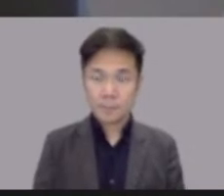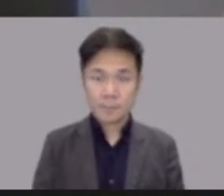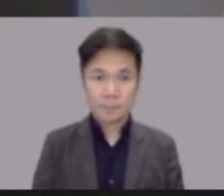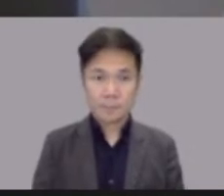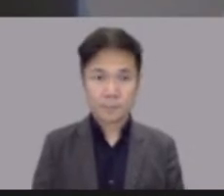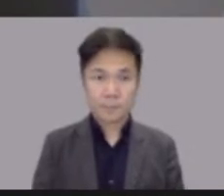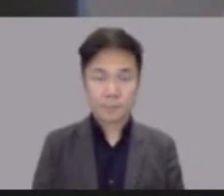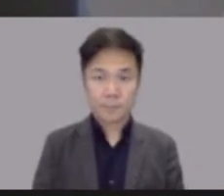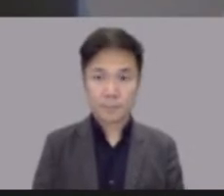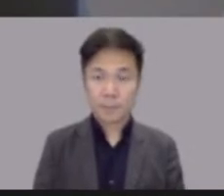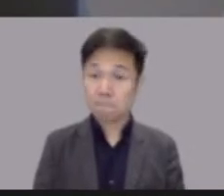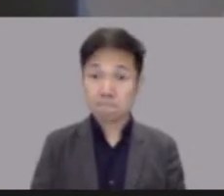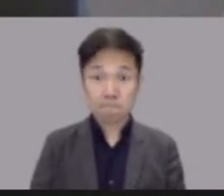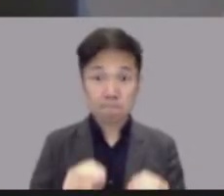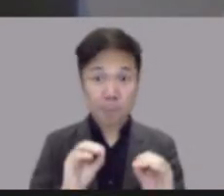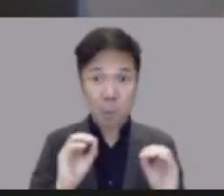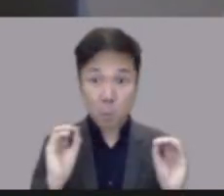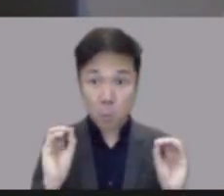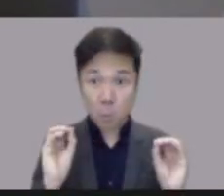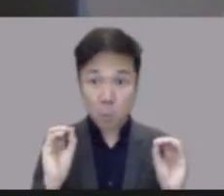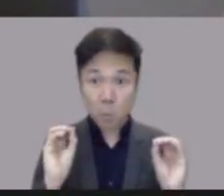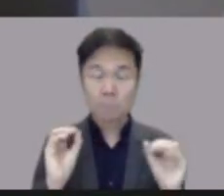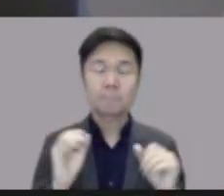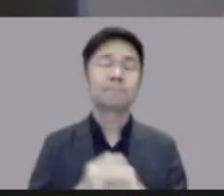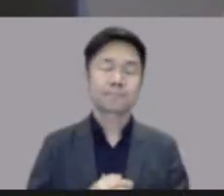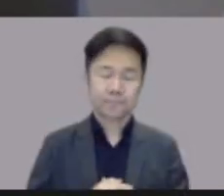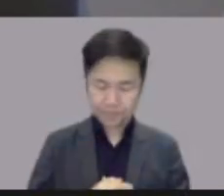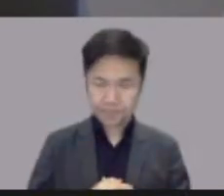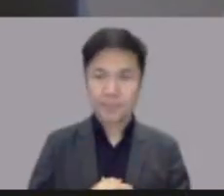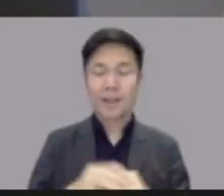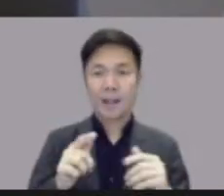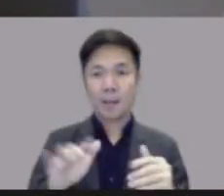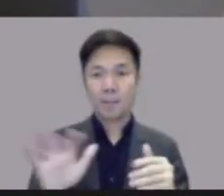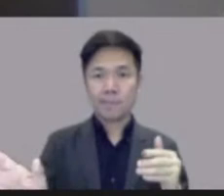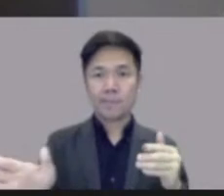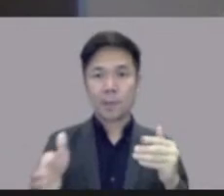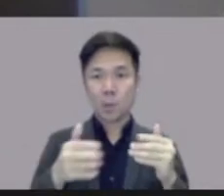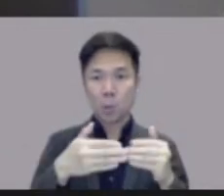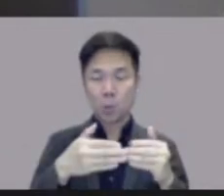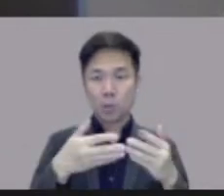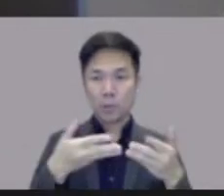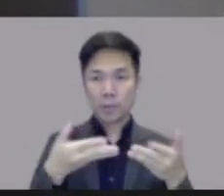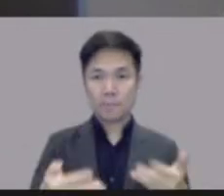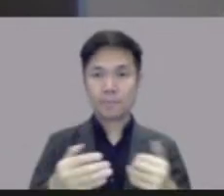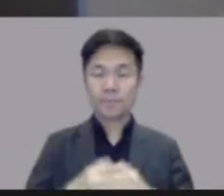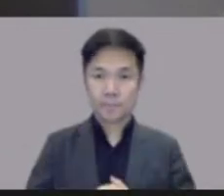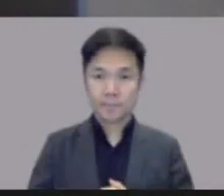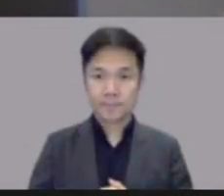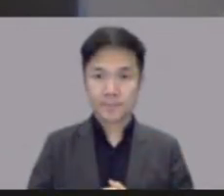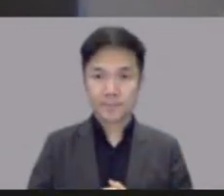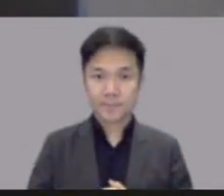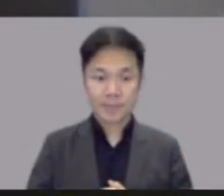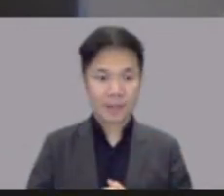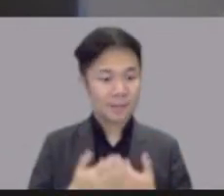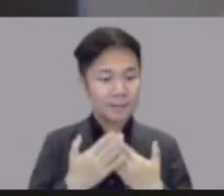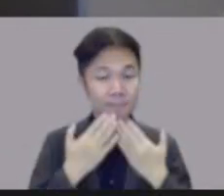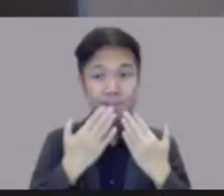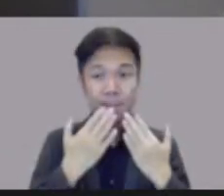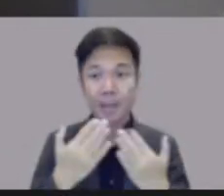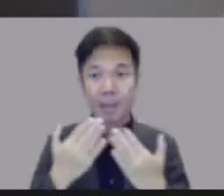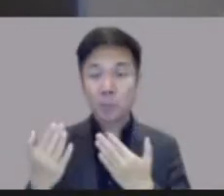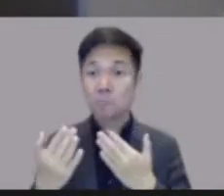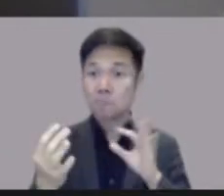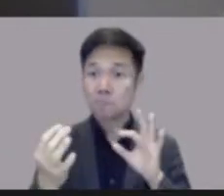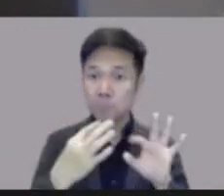I see none I will close the session and our discussion for today thank you all for those insightful and interesting